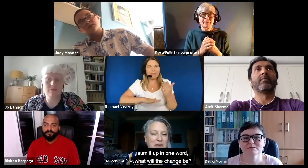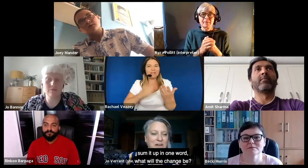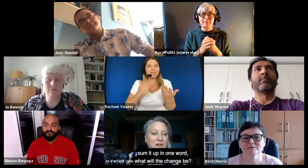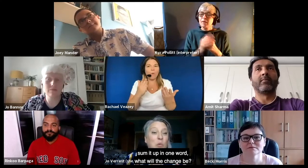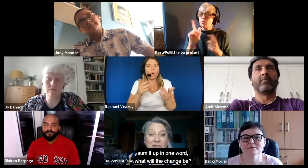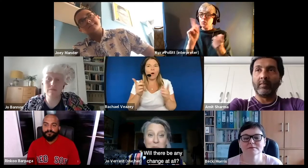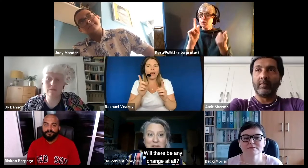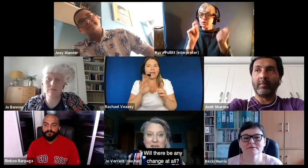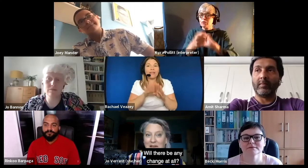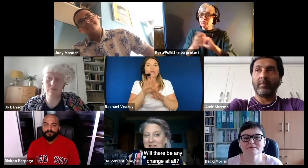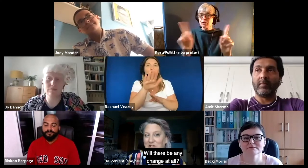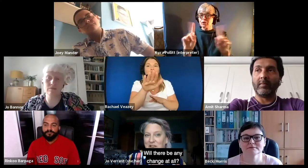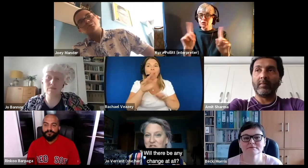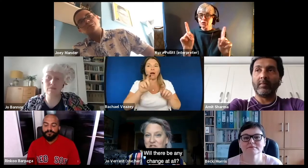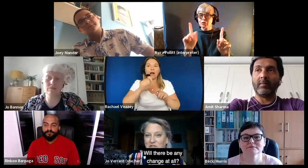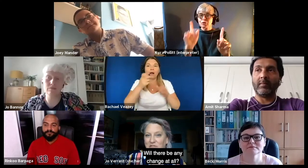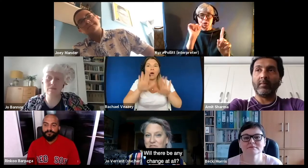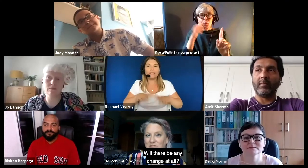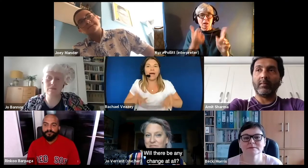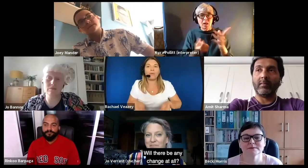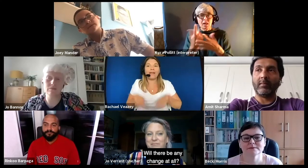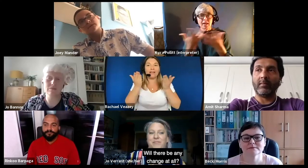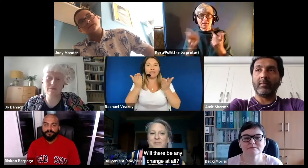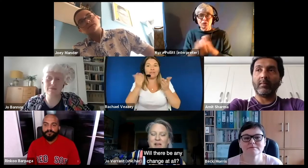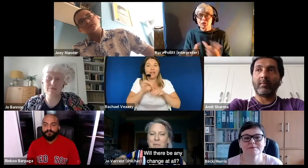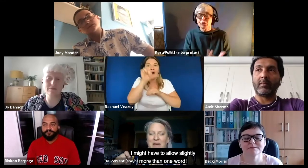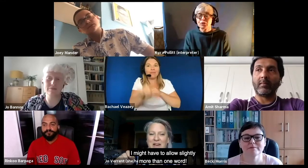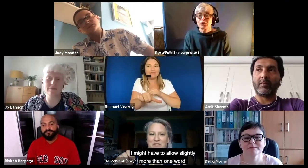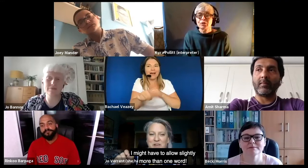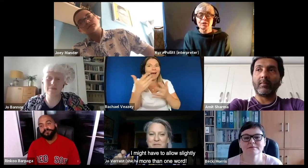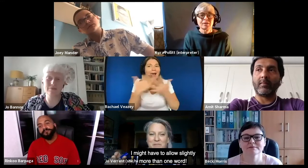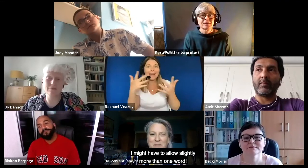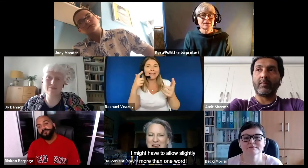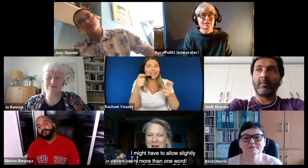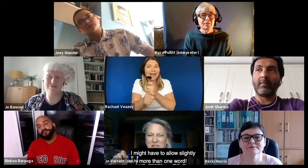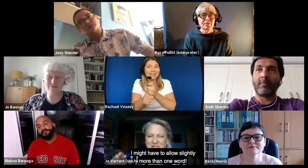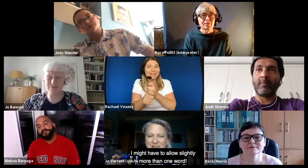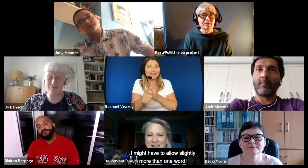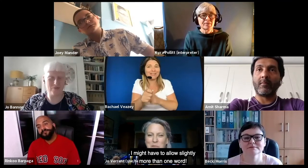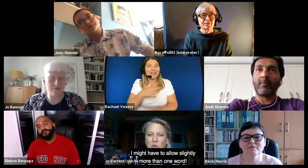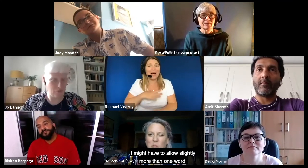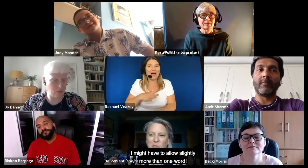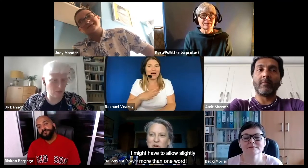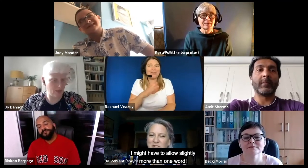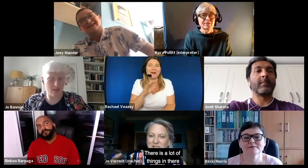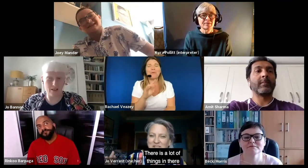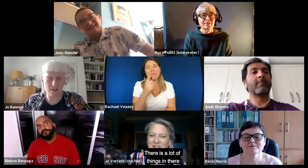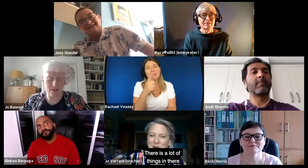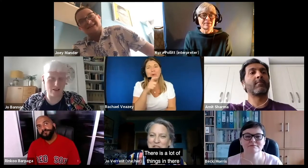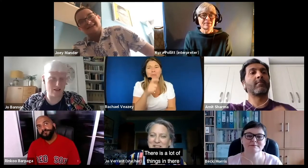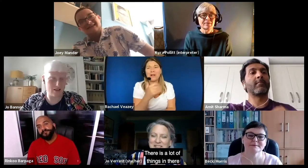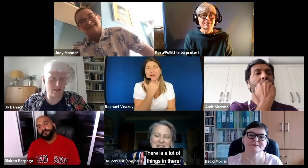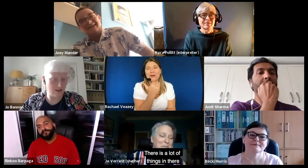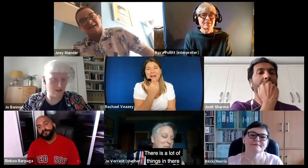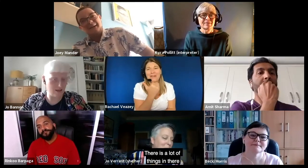be? Will there be any change at all? I might have to allow slightly more than one word. There's a